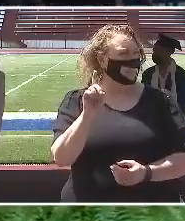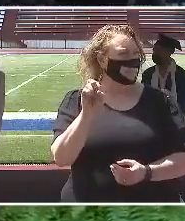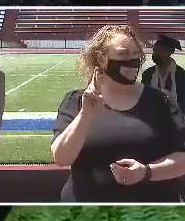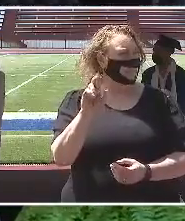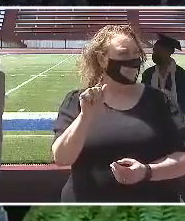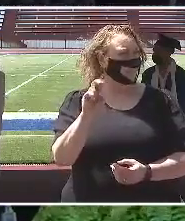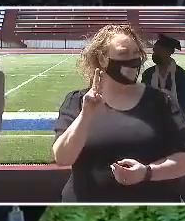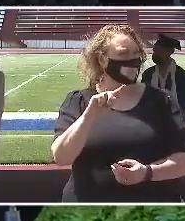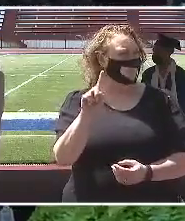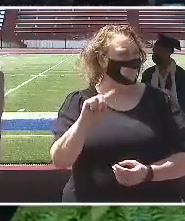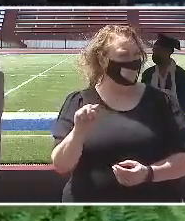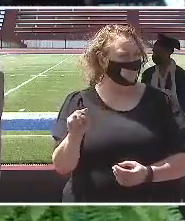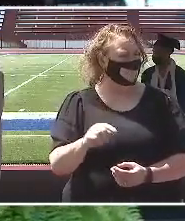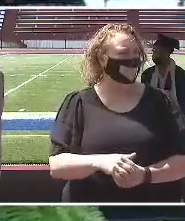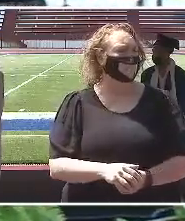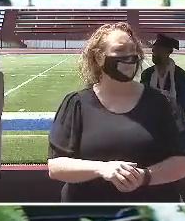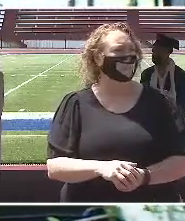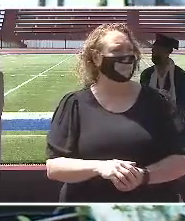Alec Baumgard.